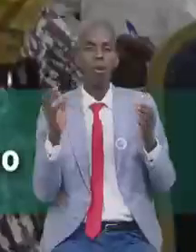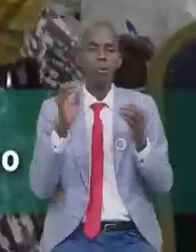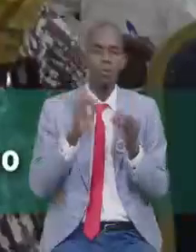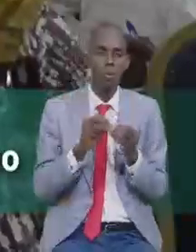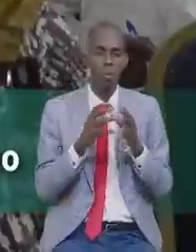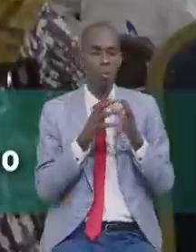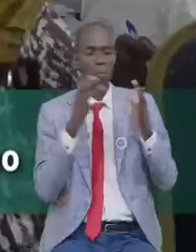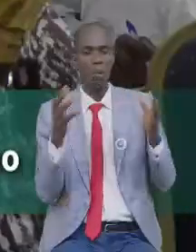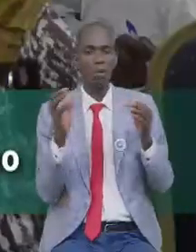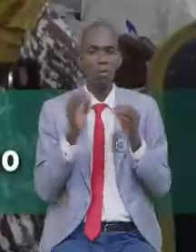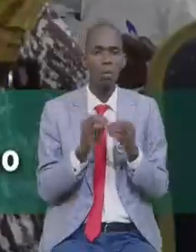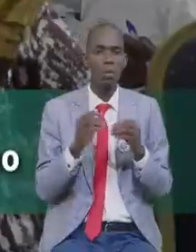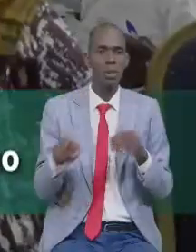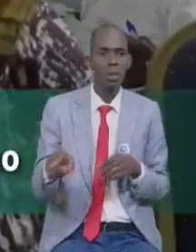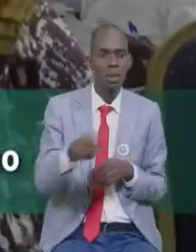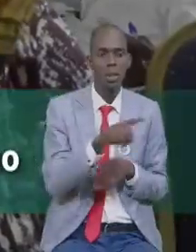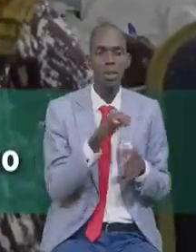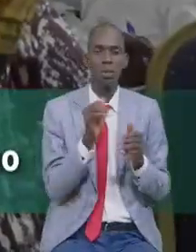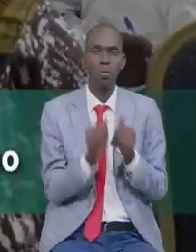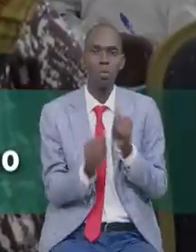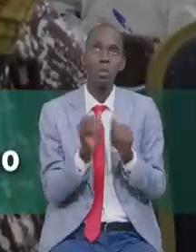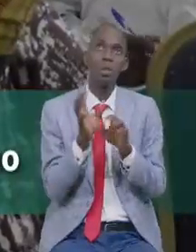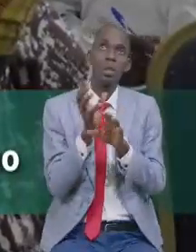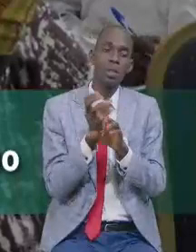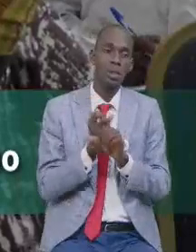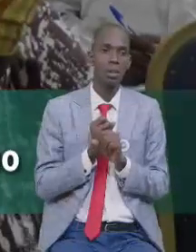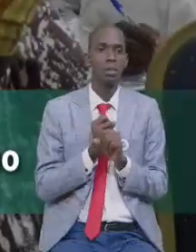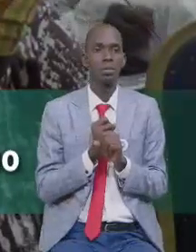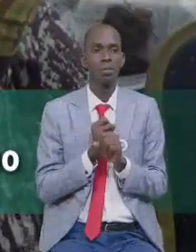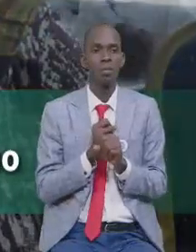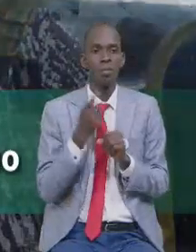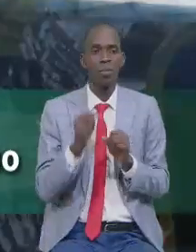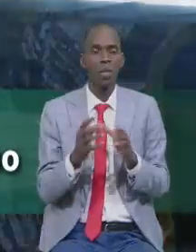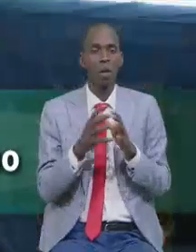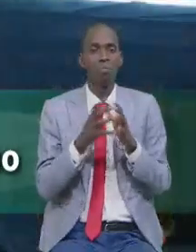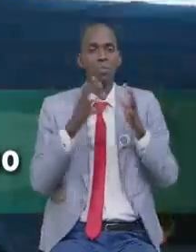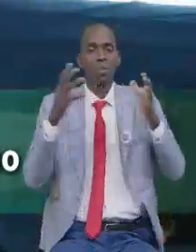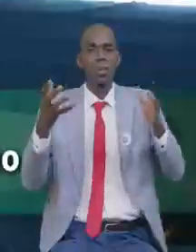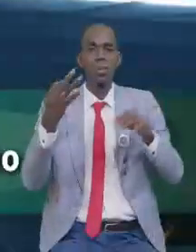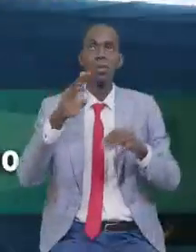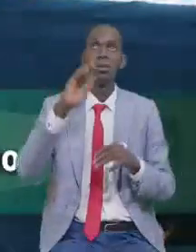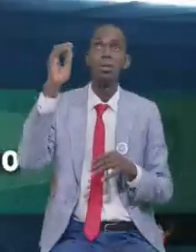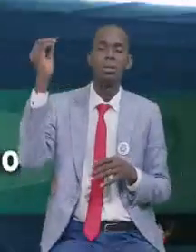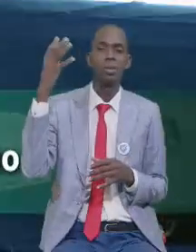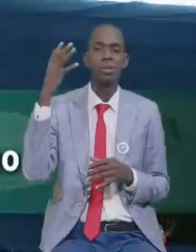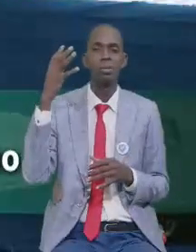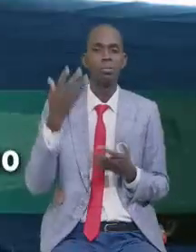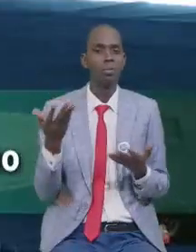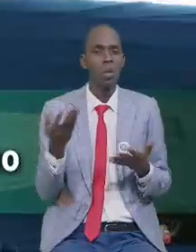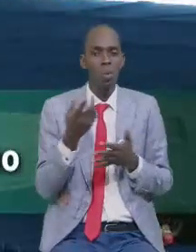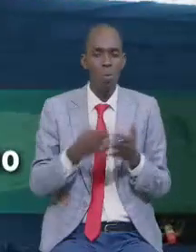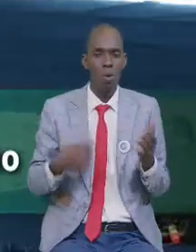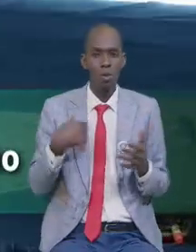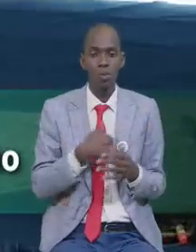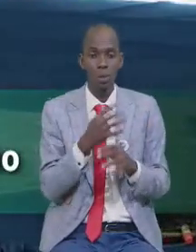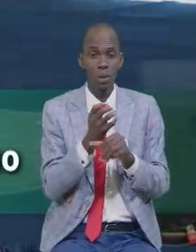much more, they that receive the abundance of grace. What we receive is